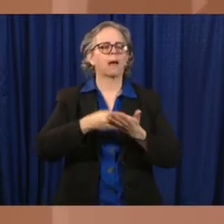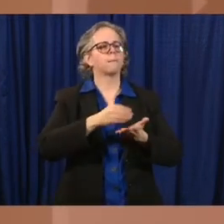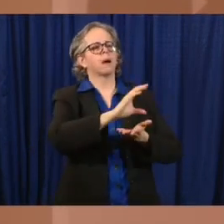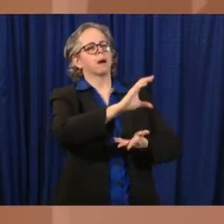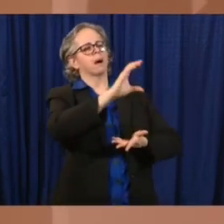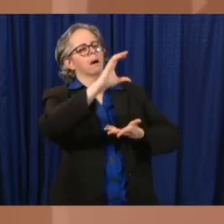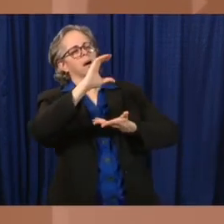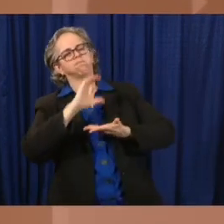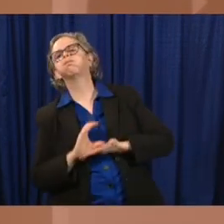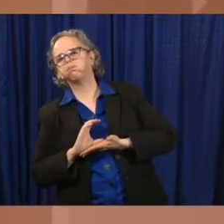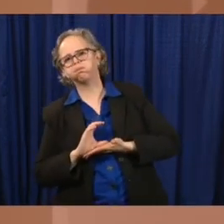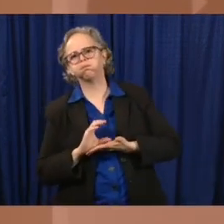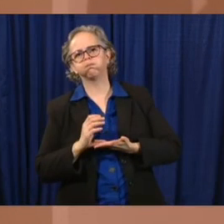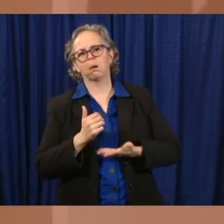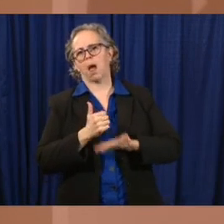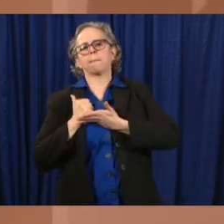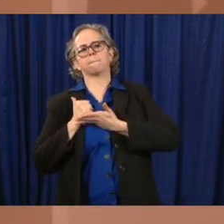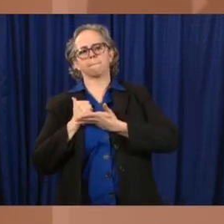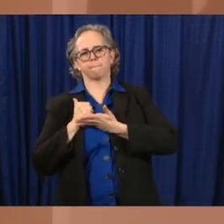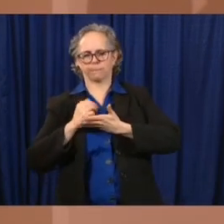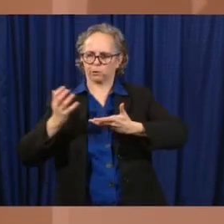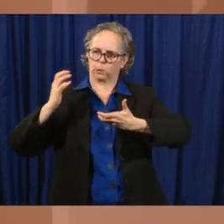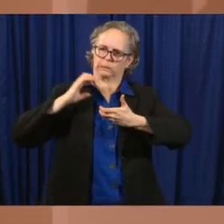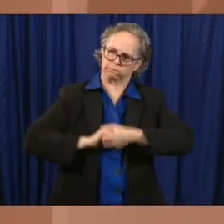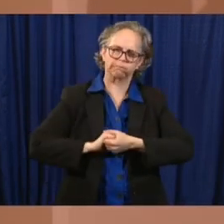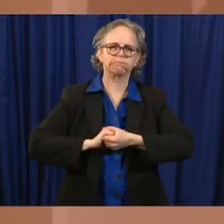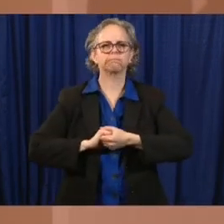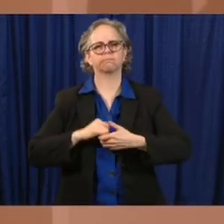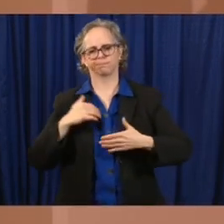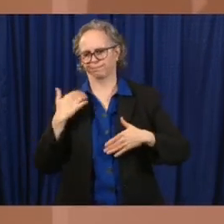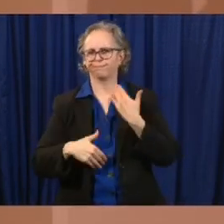they're developing to the people who need it.